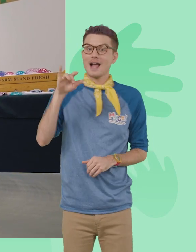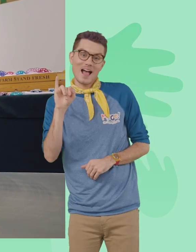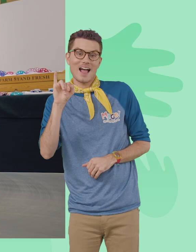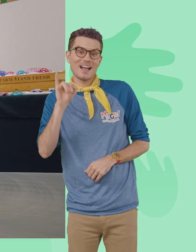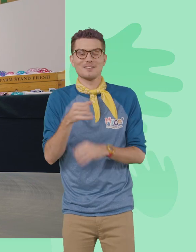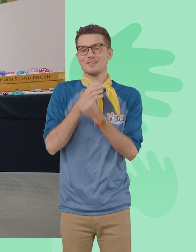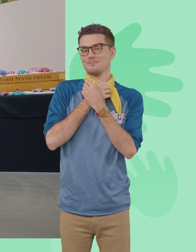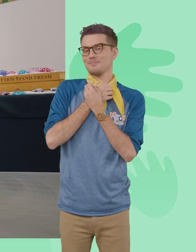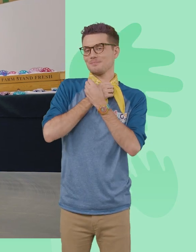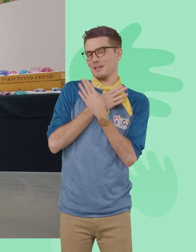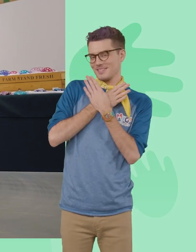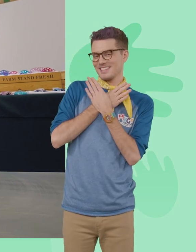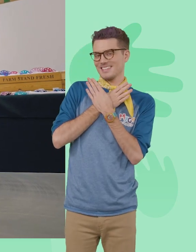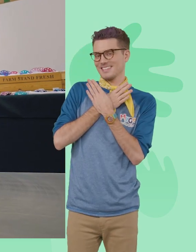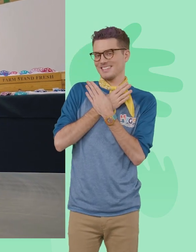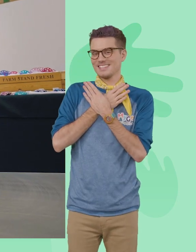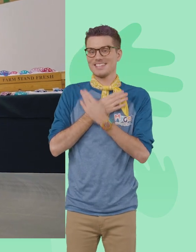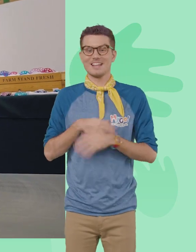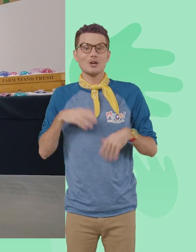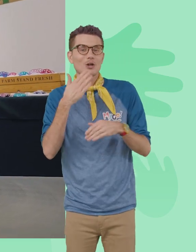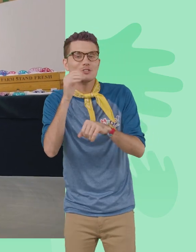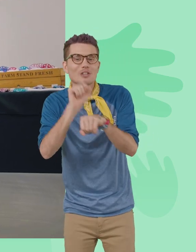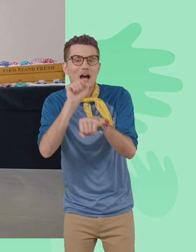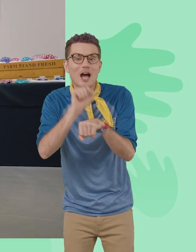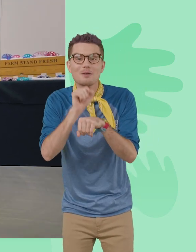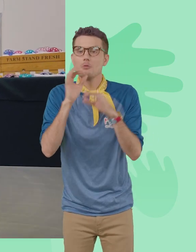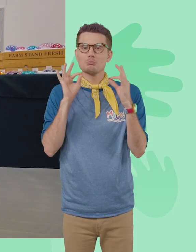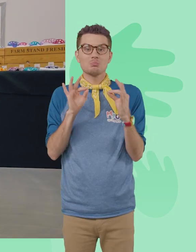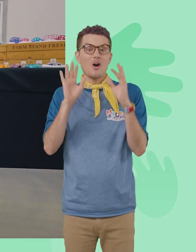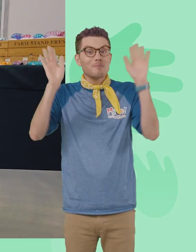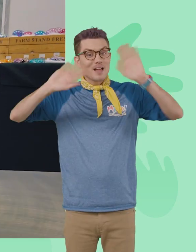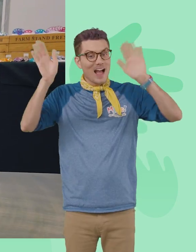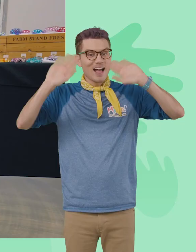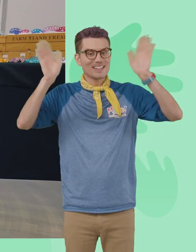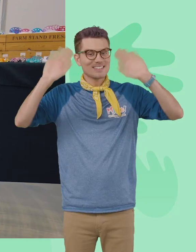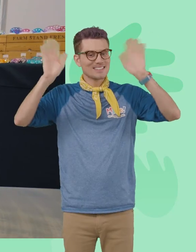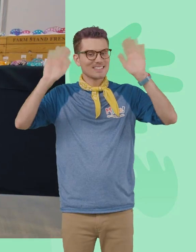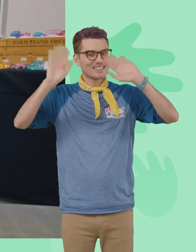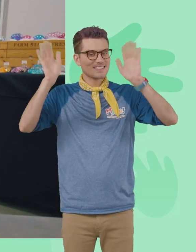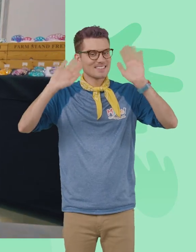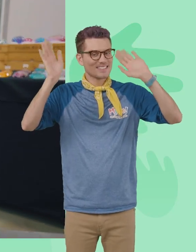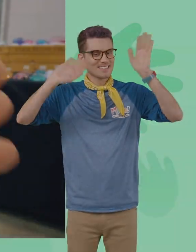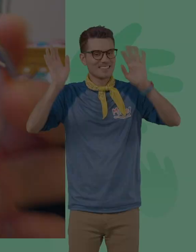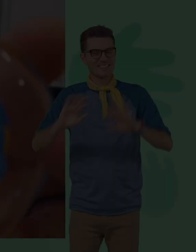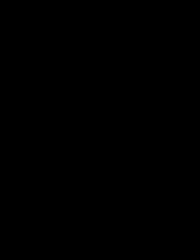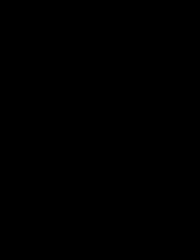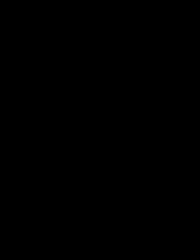-P-I. Flippy. Good job. All right. Bye-bye. Bye Bye-bye.